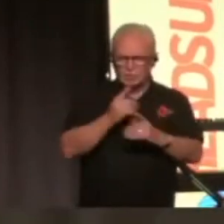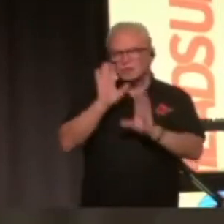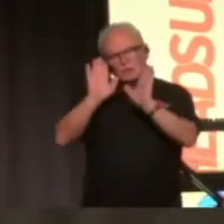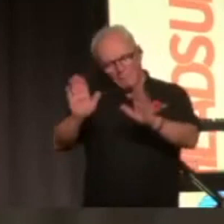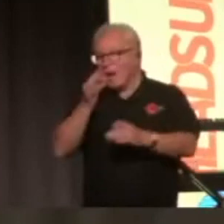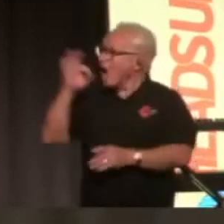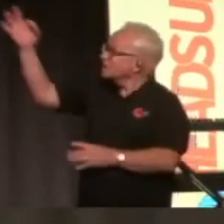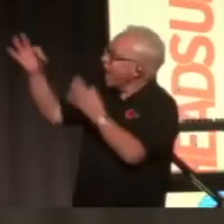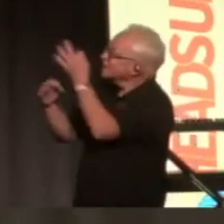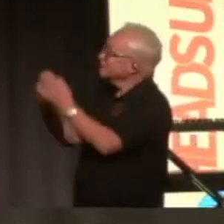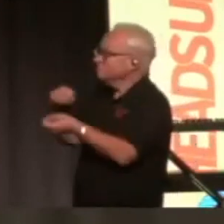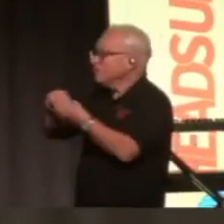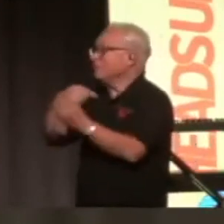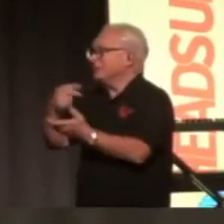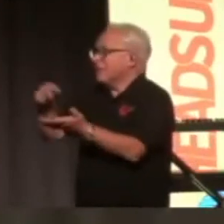stand.